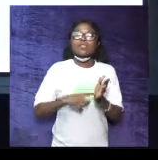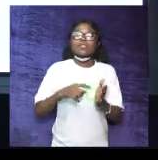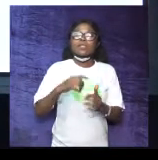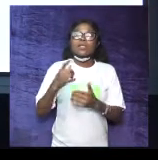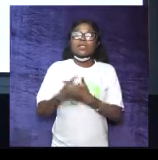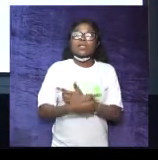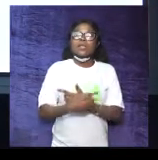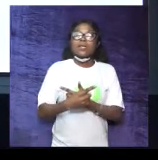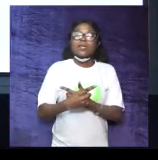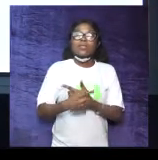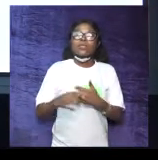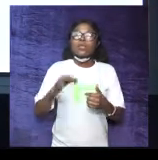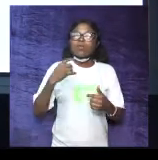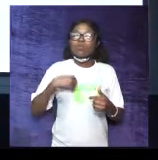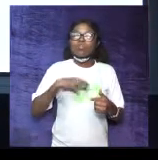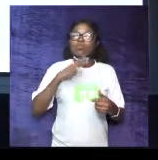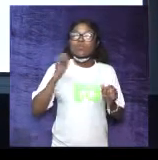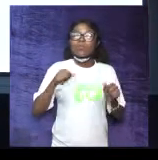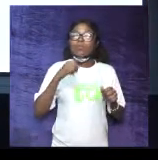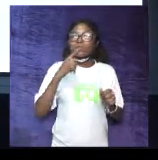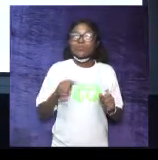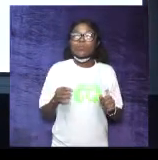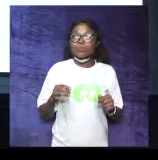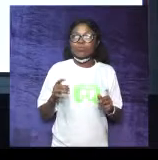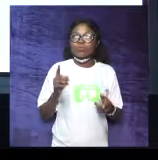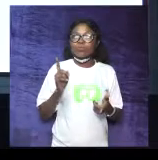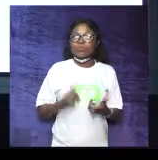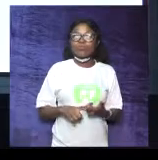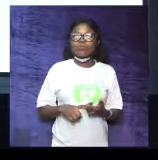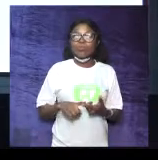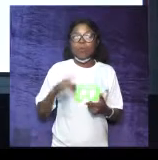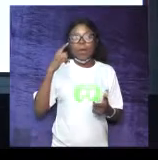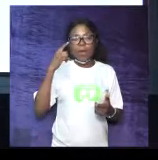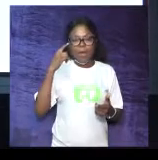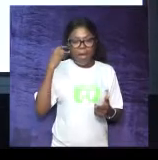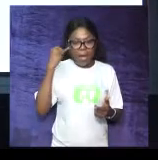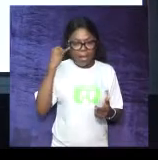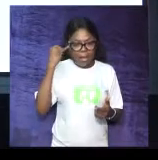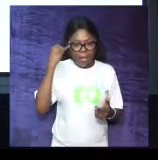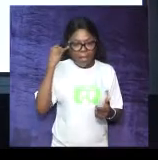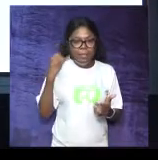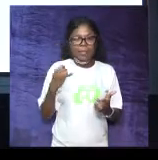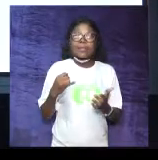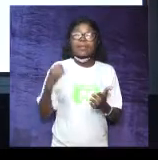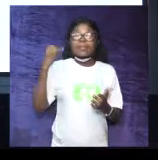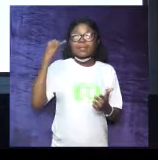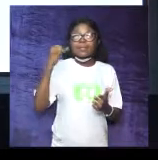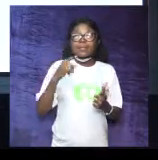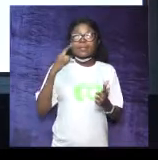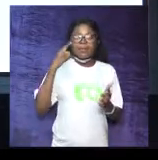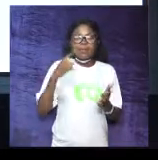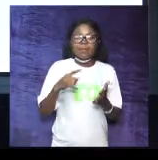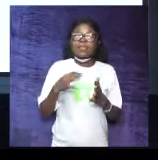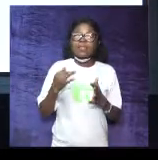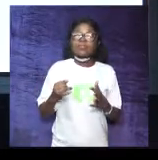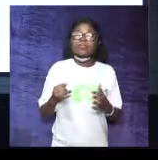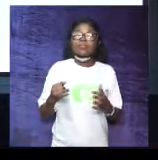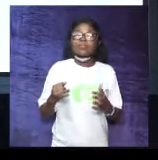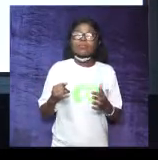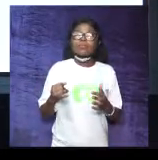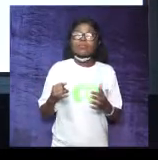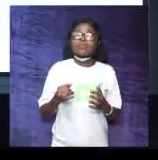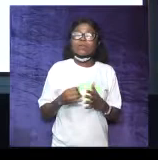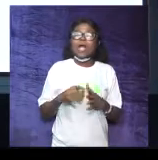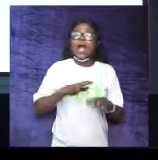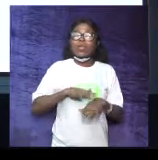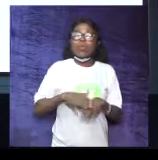identify corresponding angles. You should also be able to identify alternate angles.